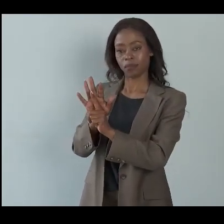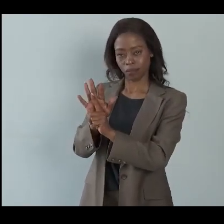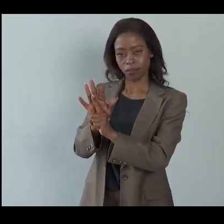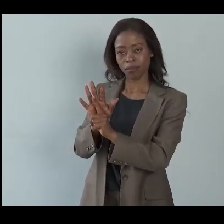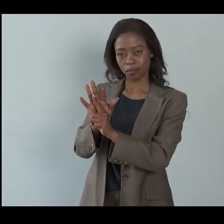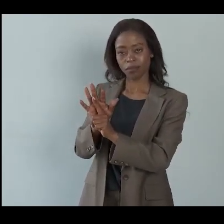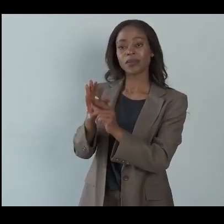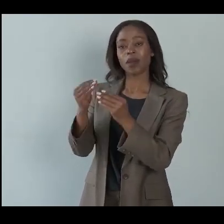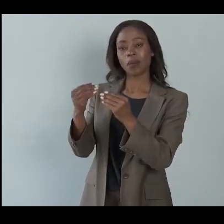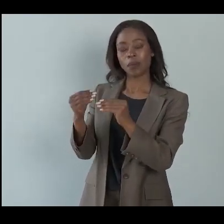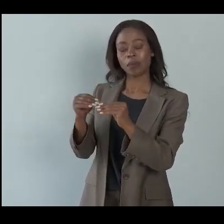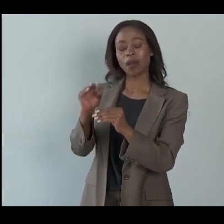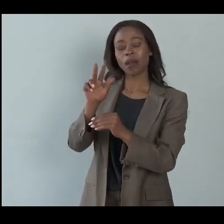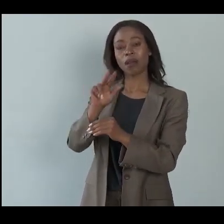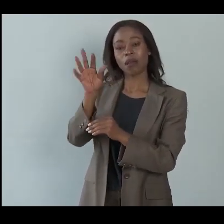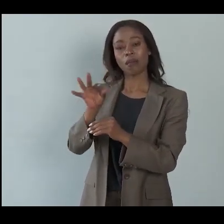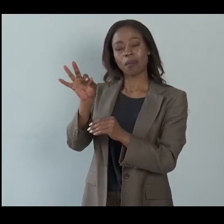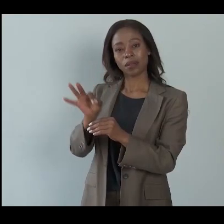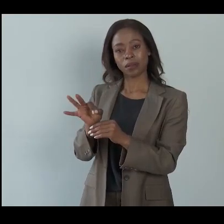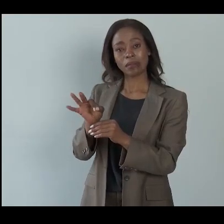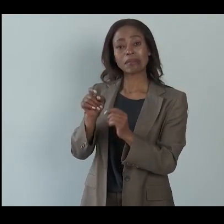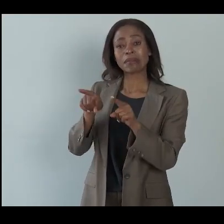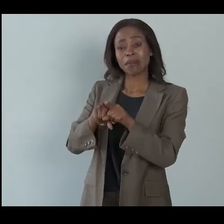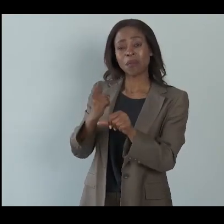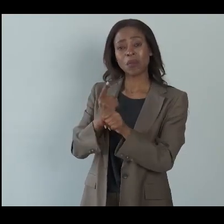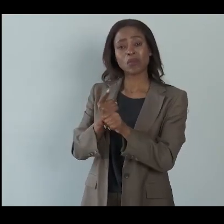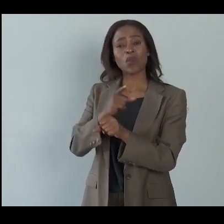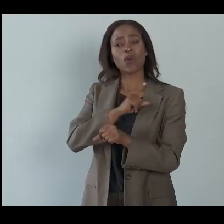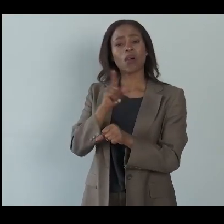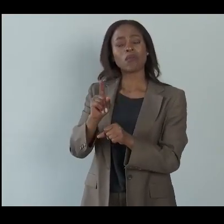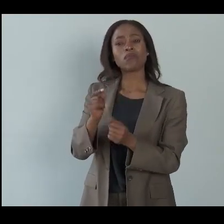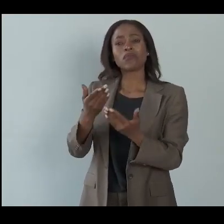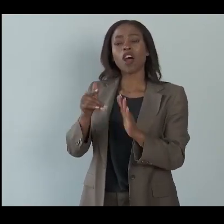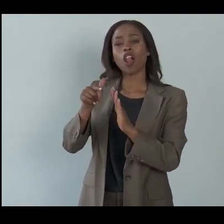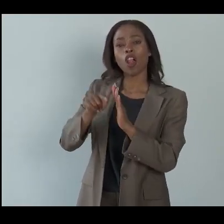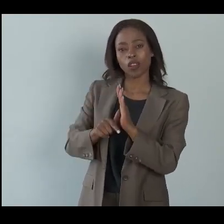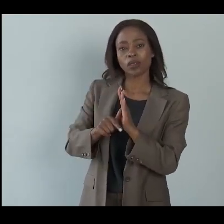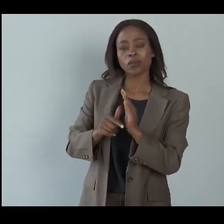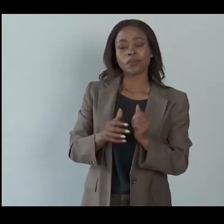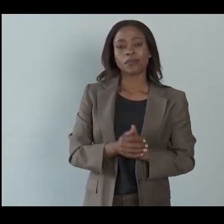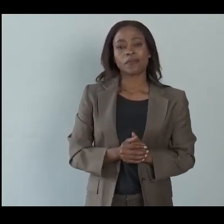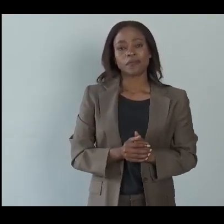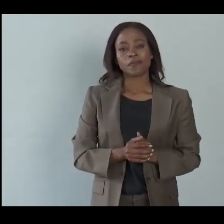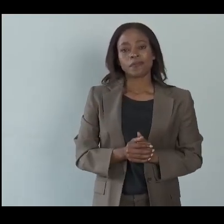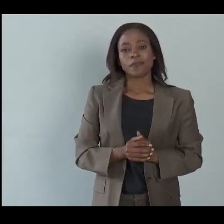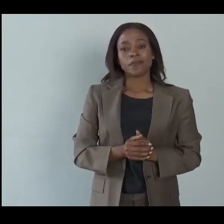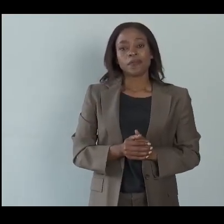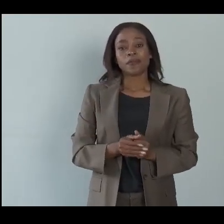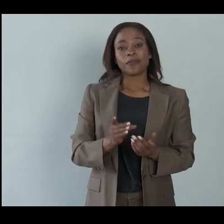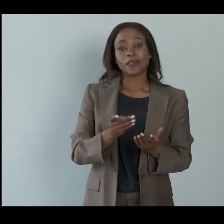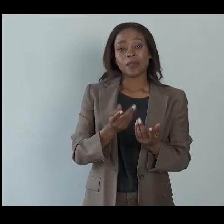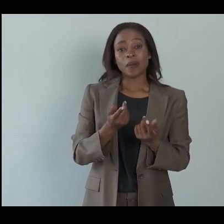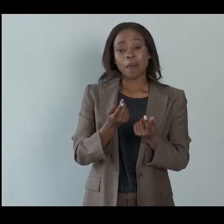only 80% of taxable income allowed to be offset against assessed losses going forward. Dividends paid during the